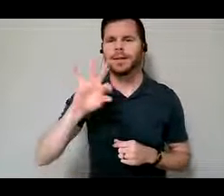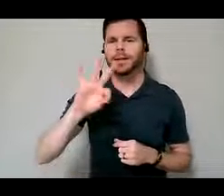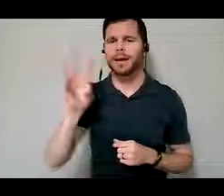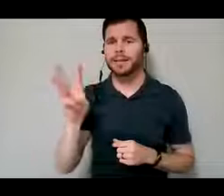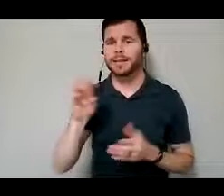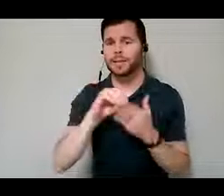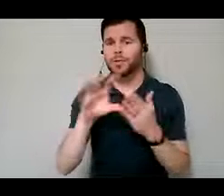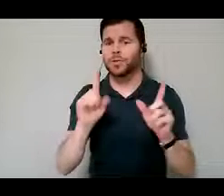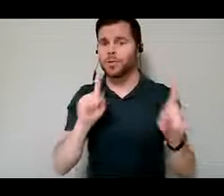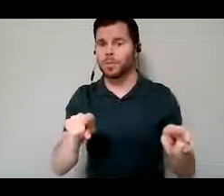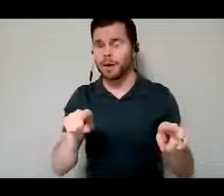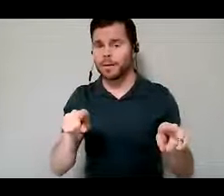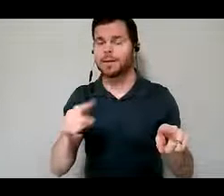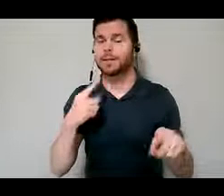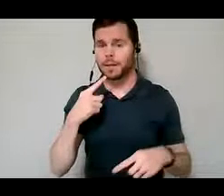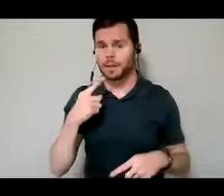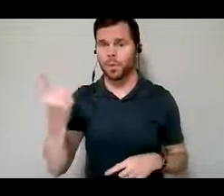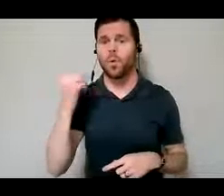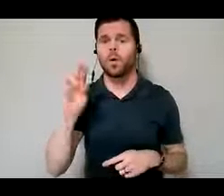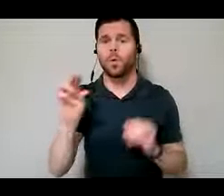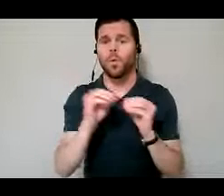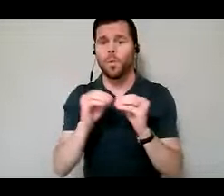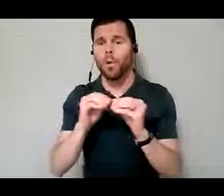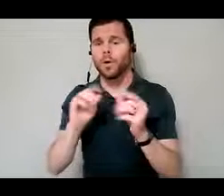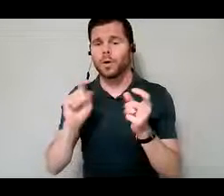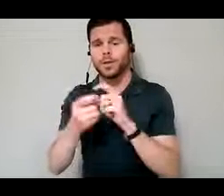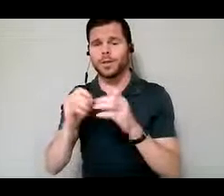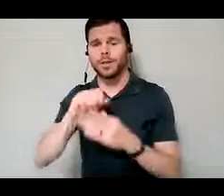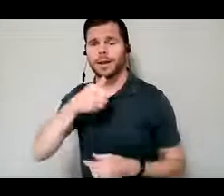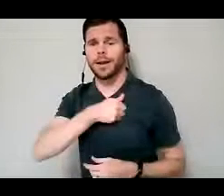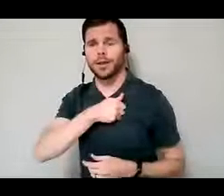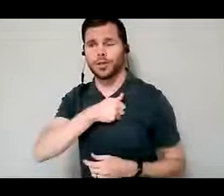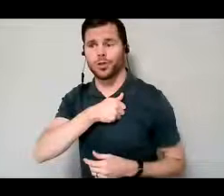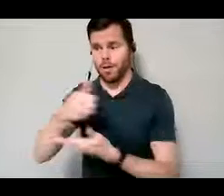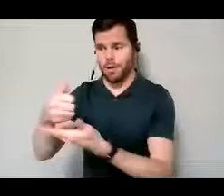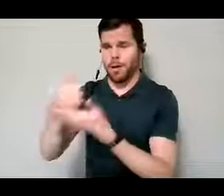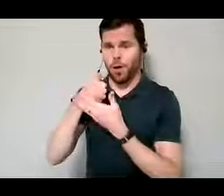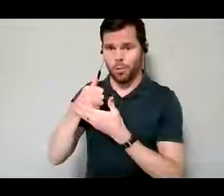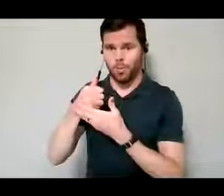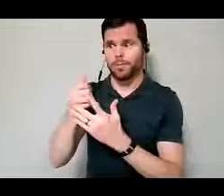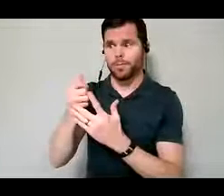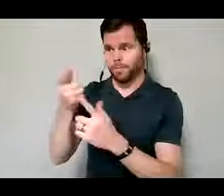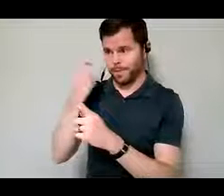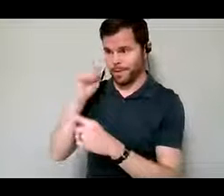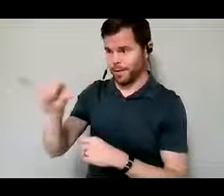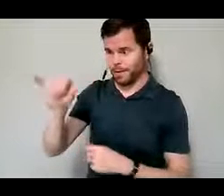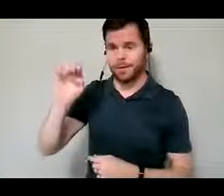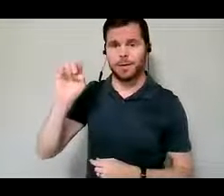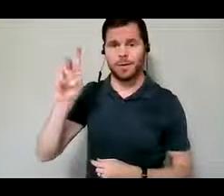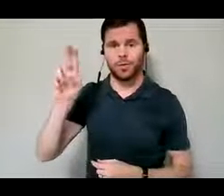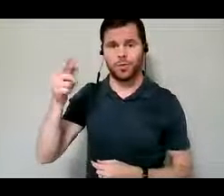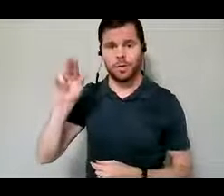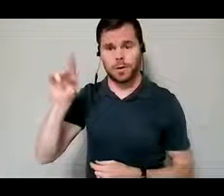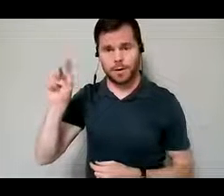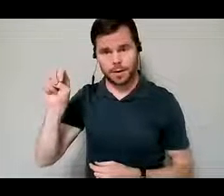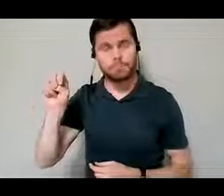responded that they feel one or more changes in attitude, behavior, and achievement from EduGuide coaching. And you can see all the different ways it breaks it down for you. It really